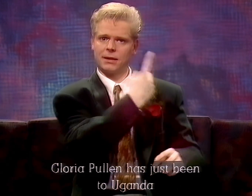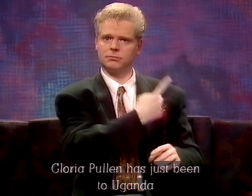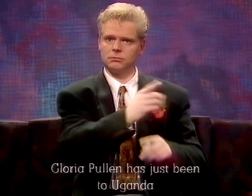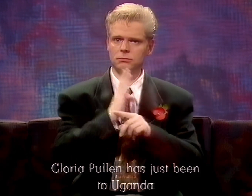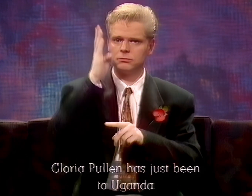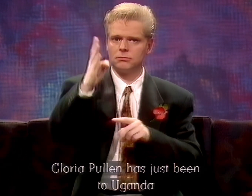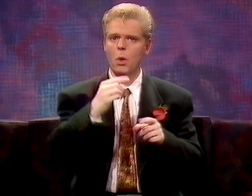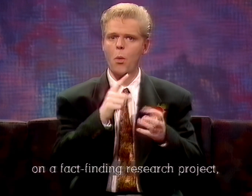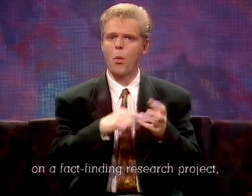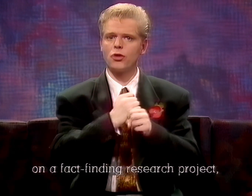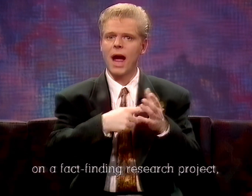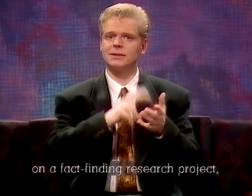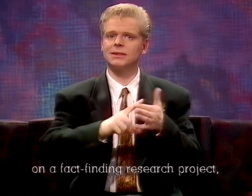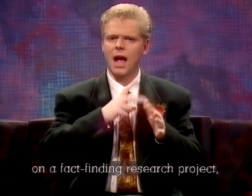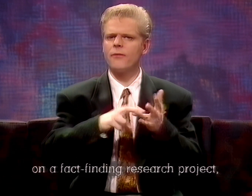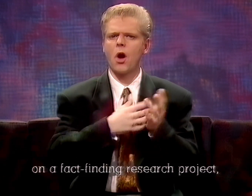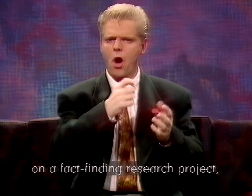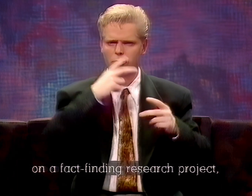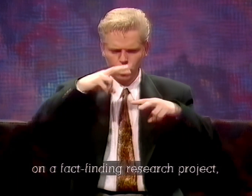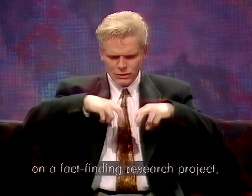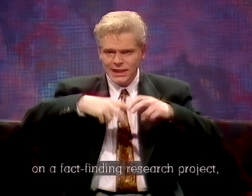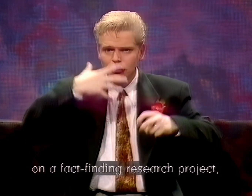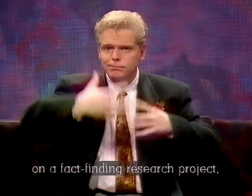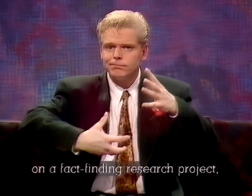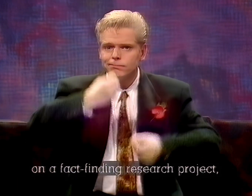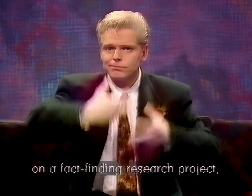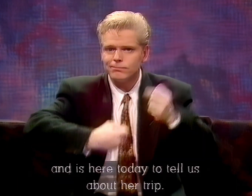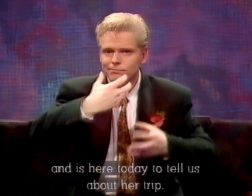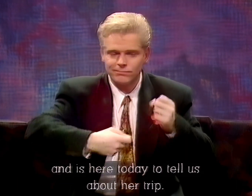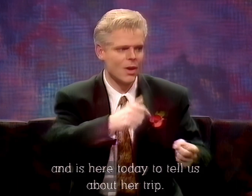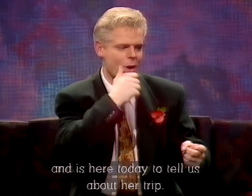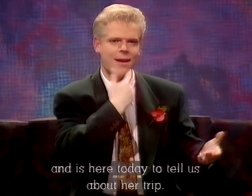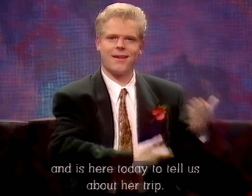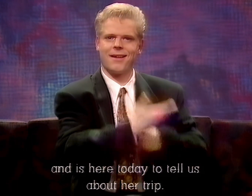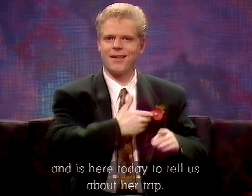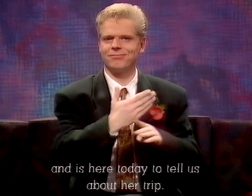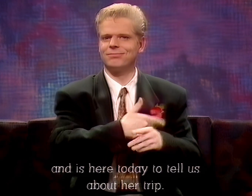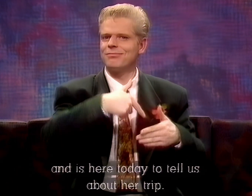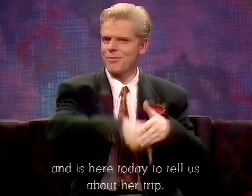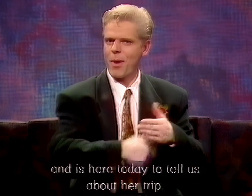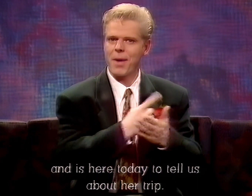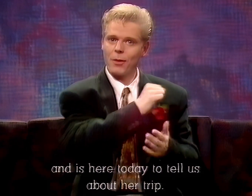Uganda on a fact-finding research project. And is here today to tell us about her trip.